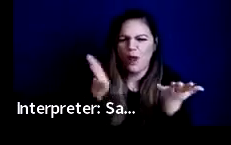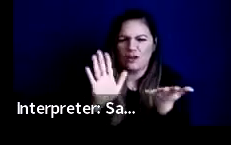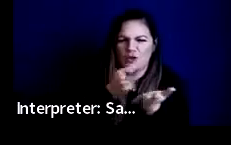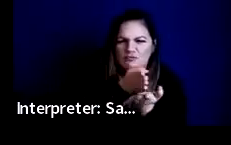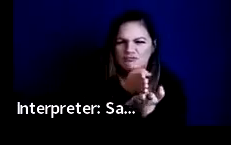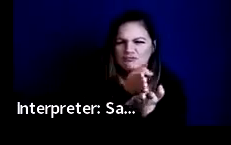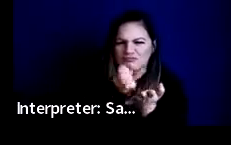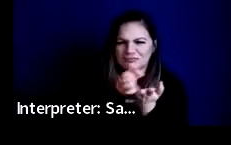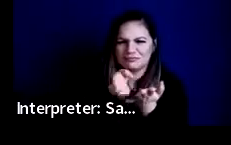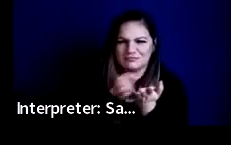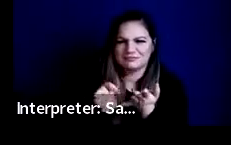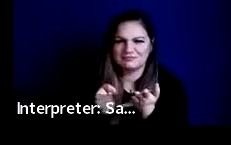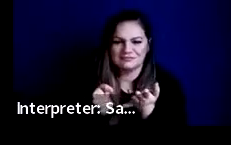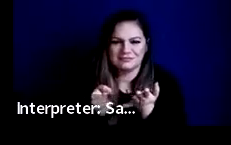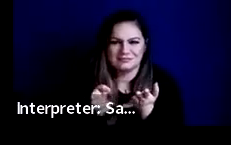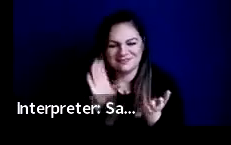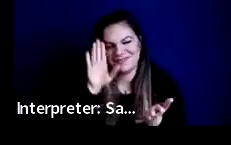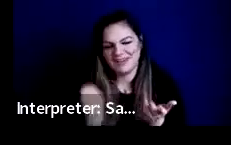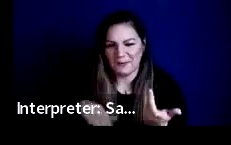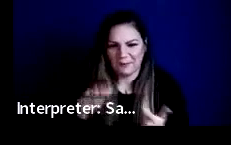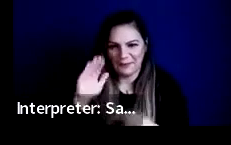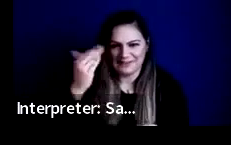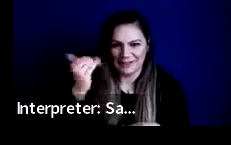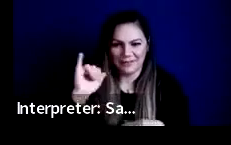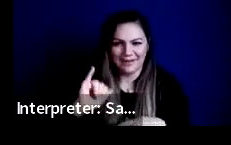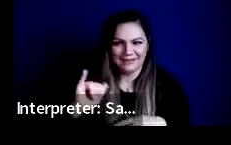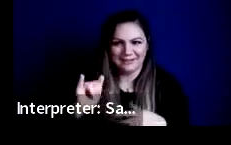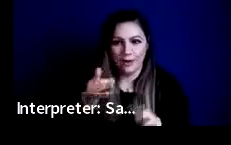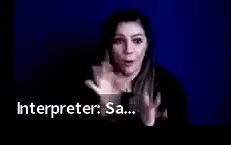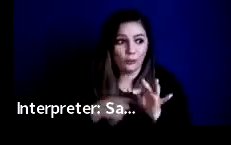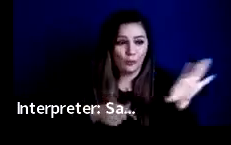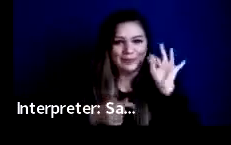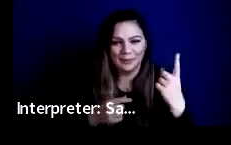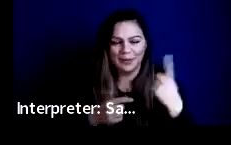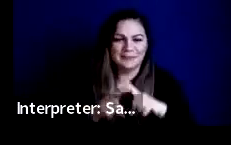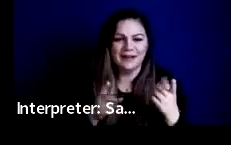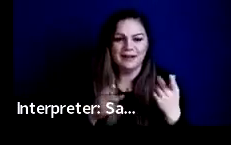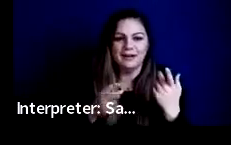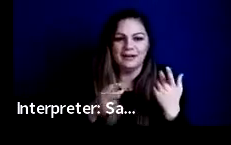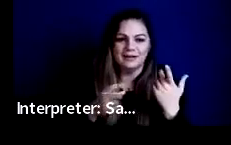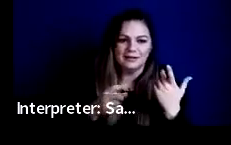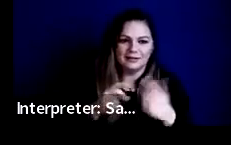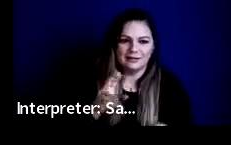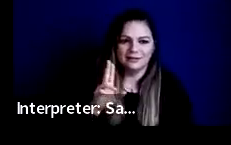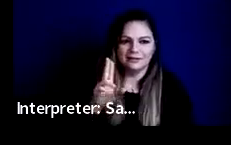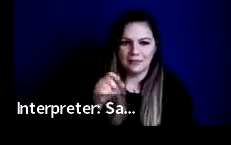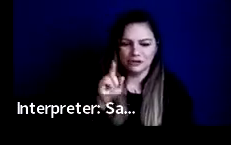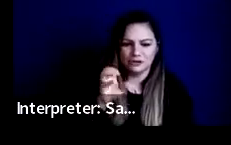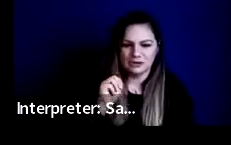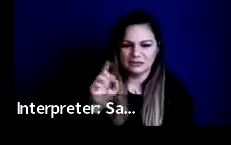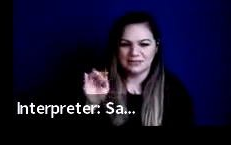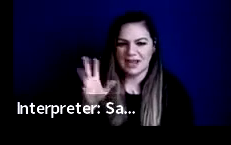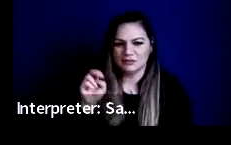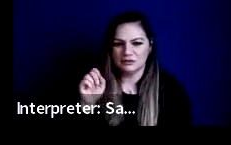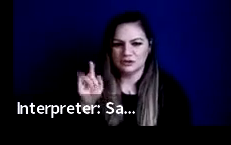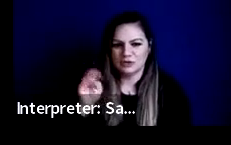And I know this oversimplifies things a bit, but upstream, midstream, downstream, and there's your new Menti code to vote, or put it in the